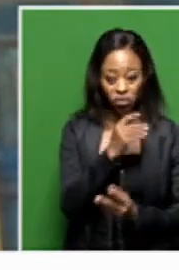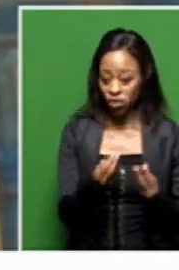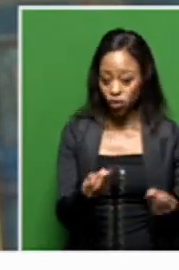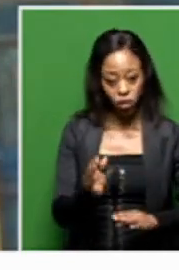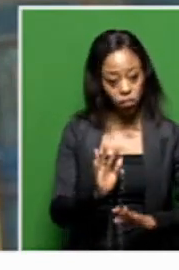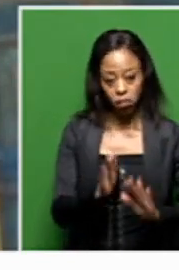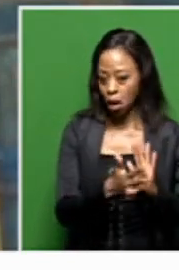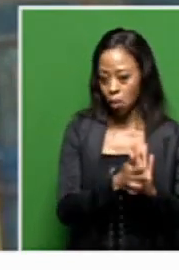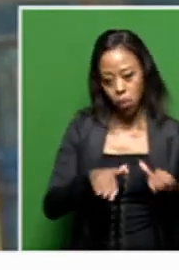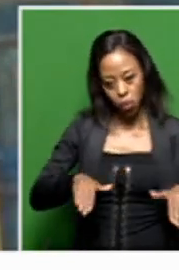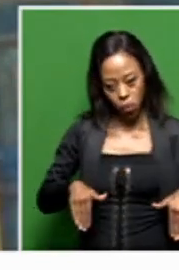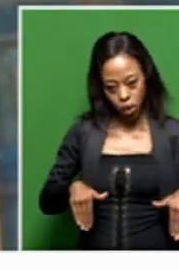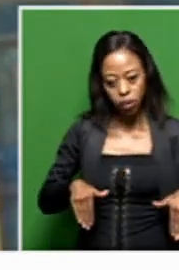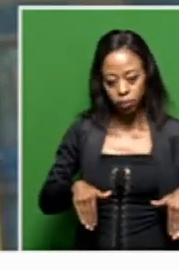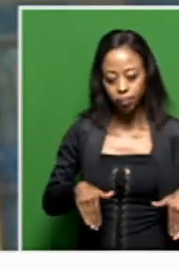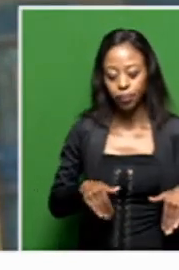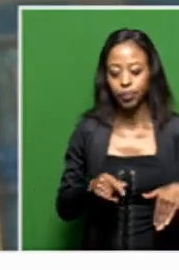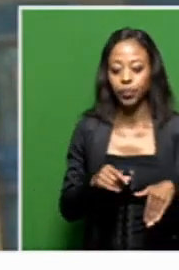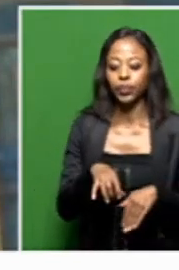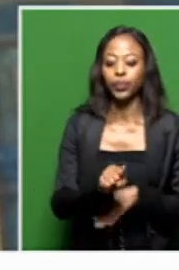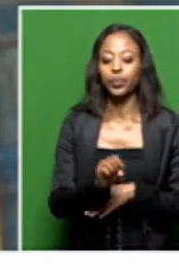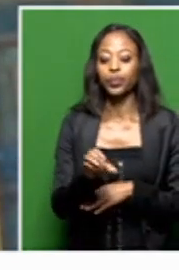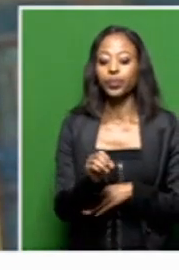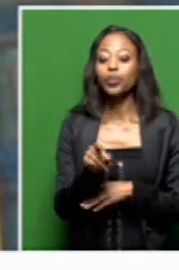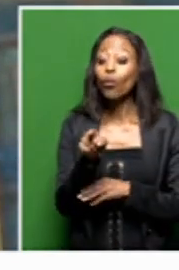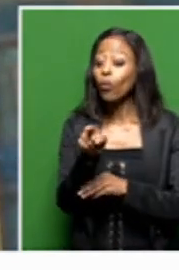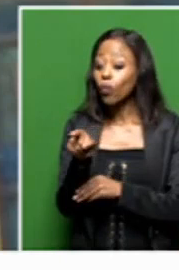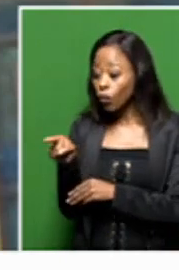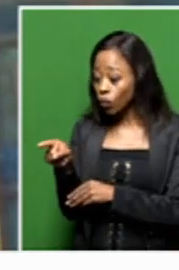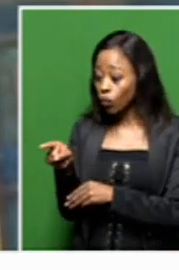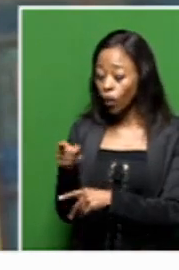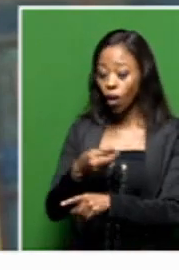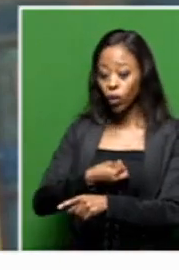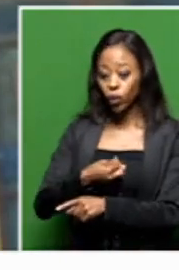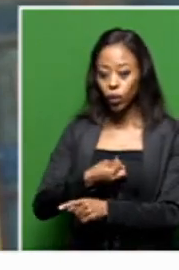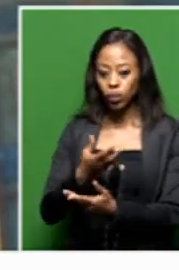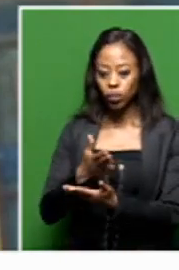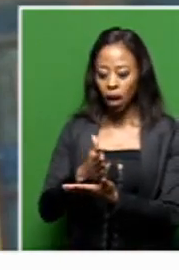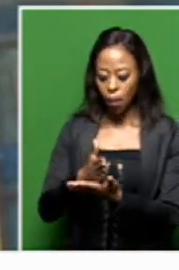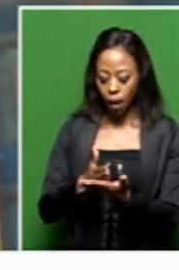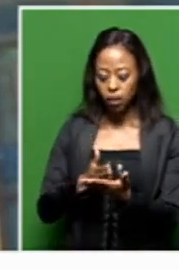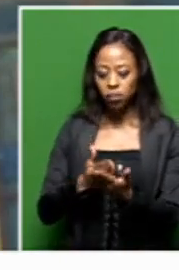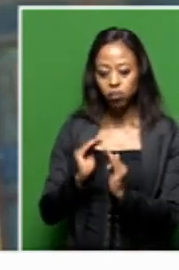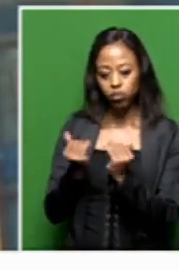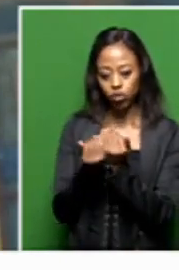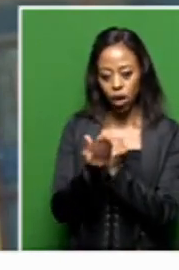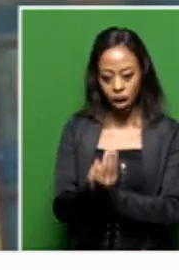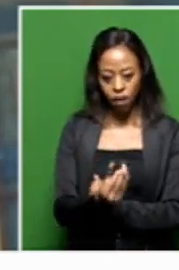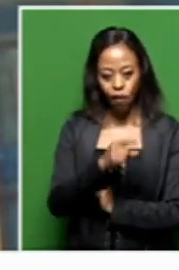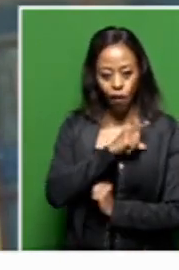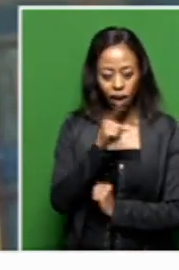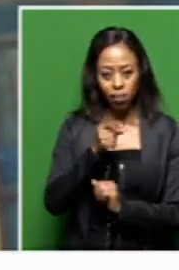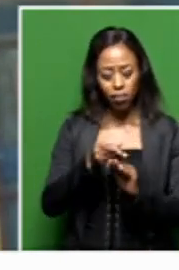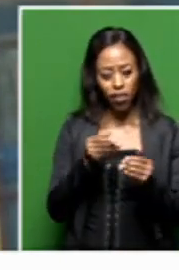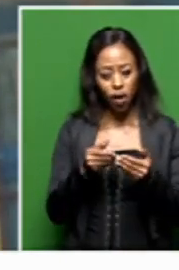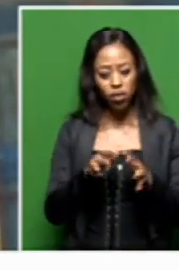children. So those adolescents are partially protected. You will recall that when we started,